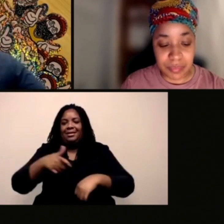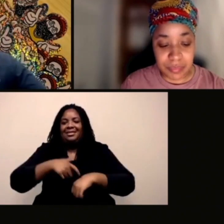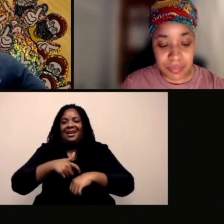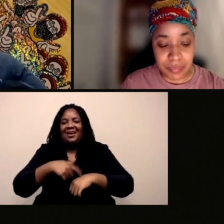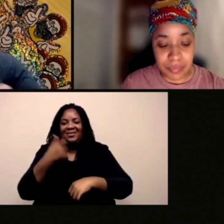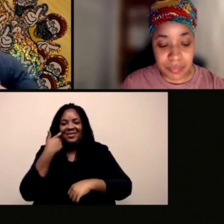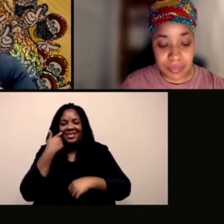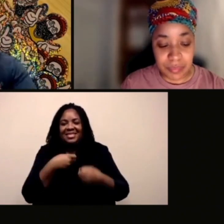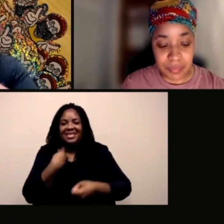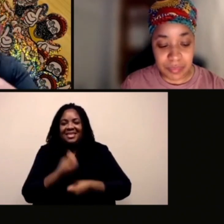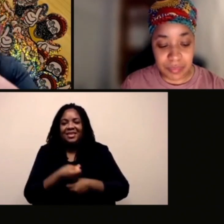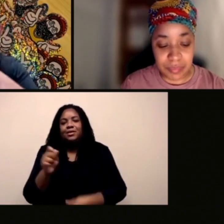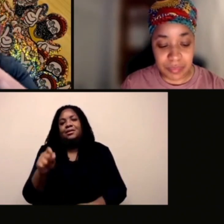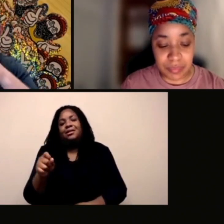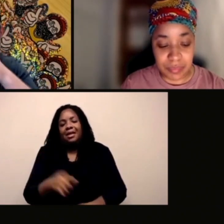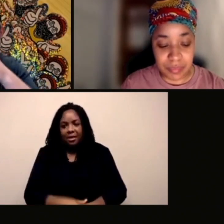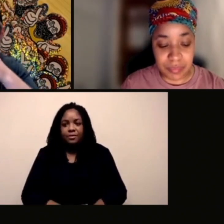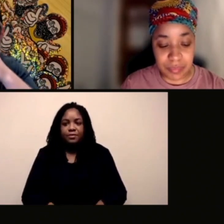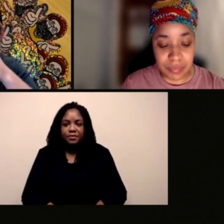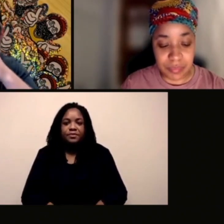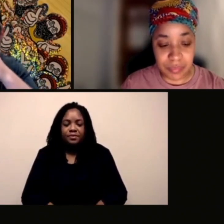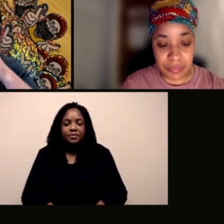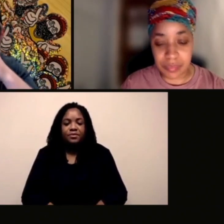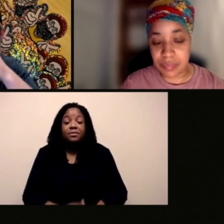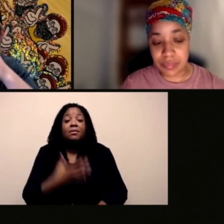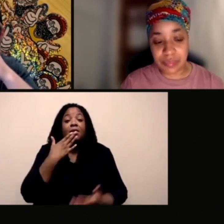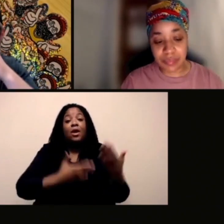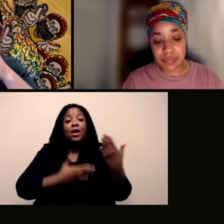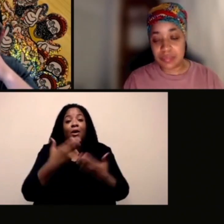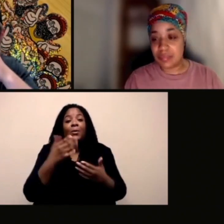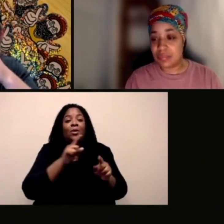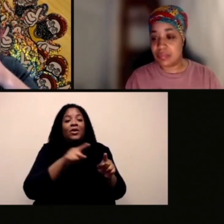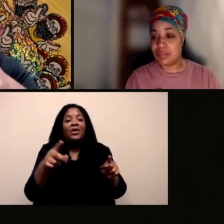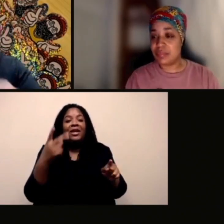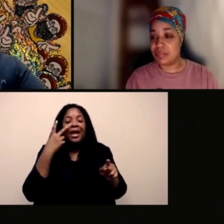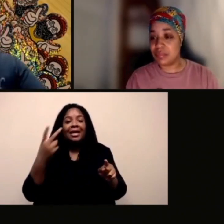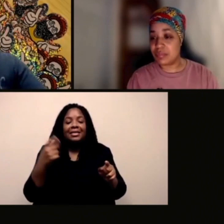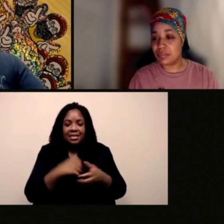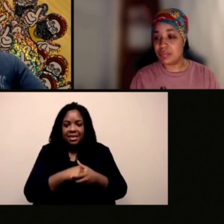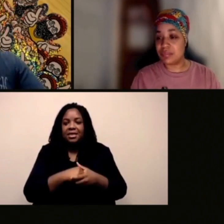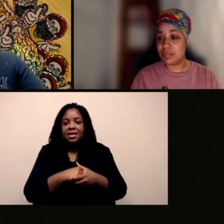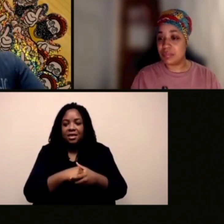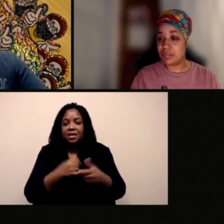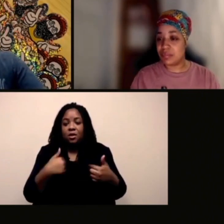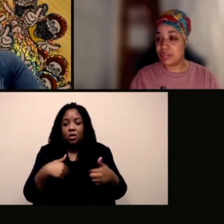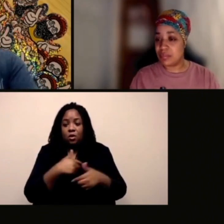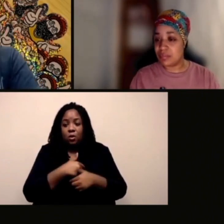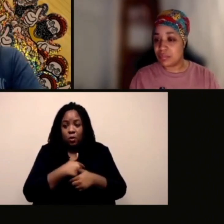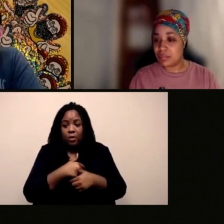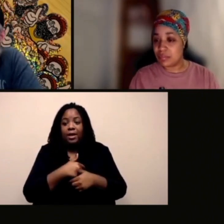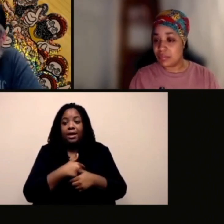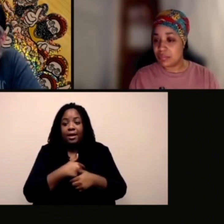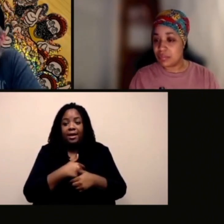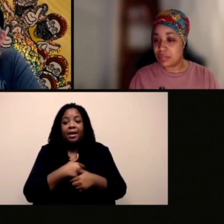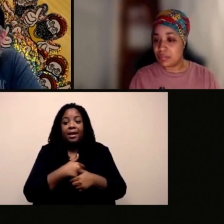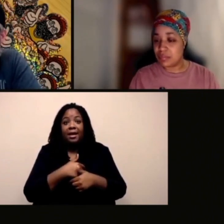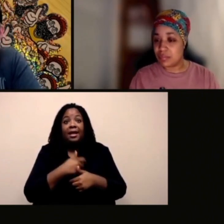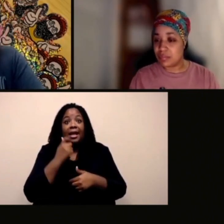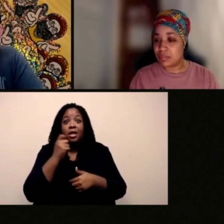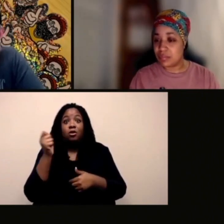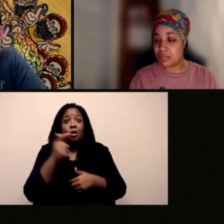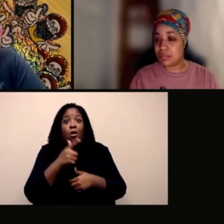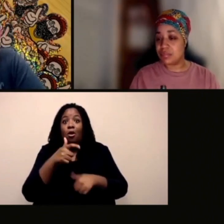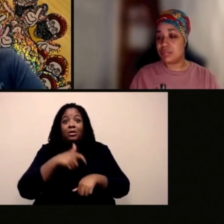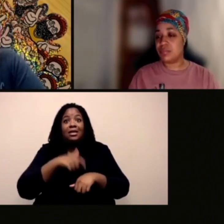years. But yes, and good morning to everyone. I see we are actually in just about every coast. Carla's on the